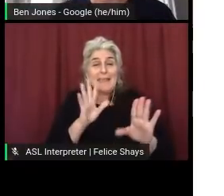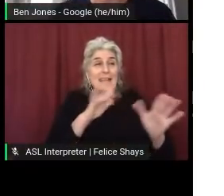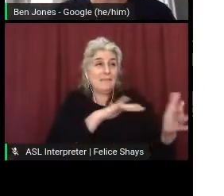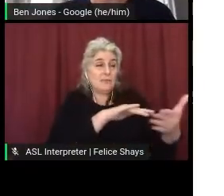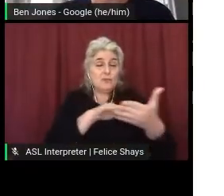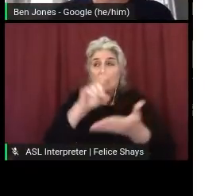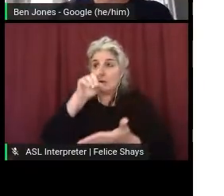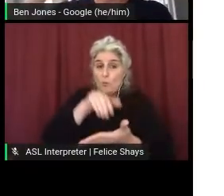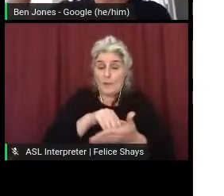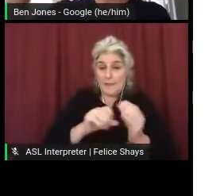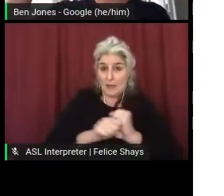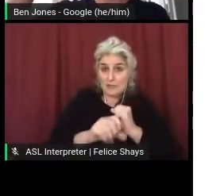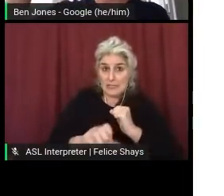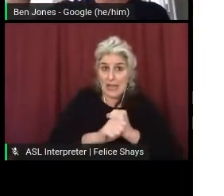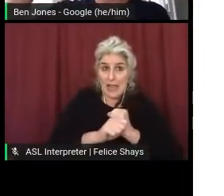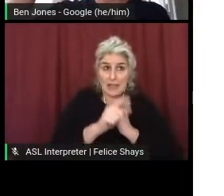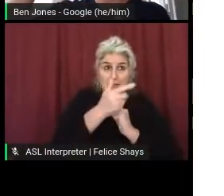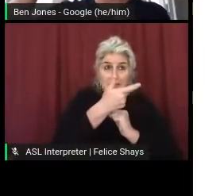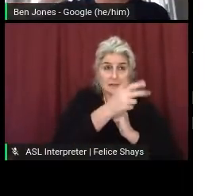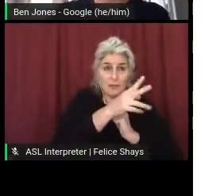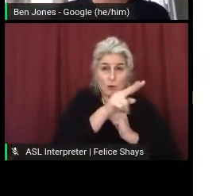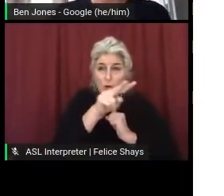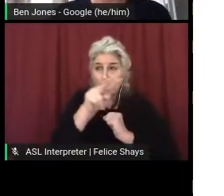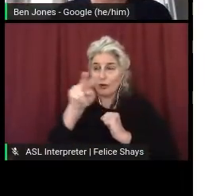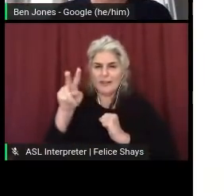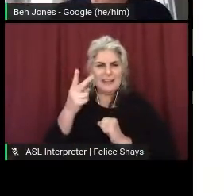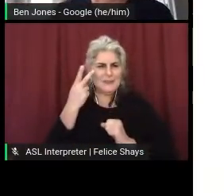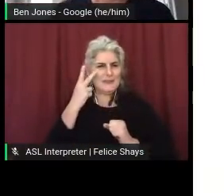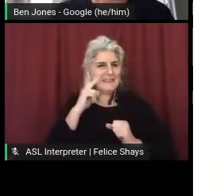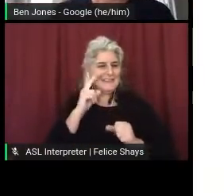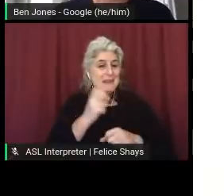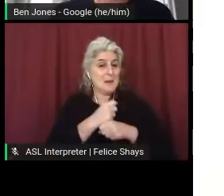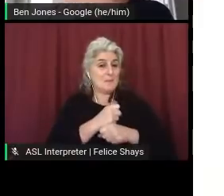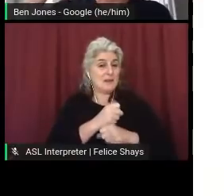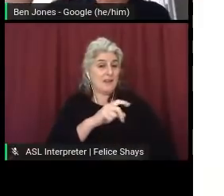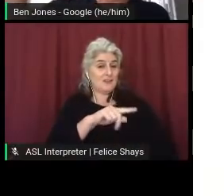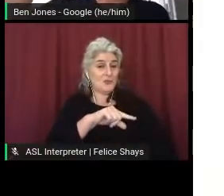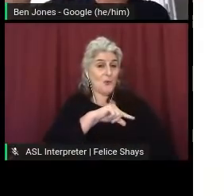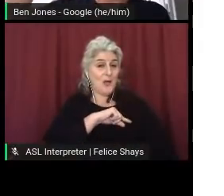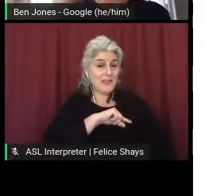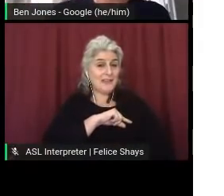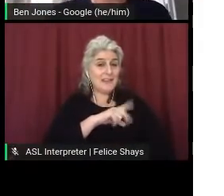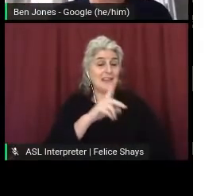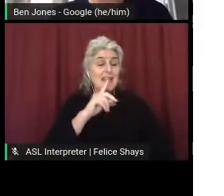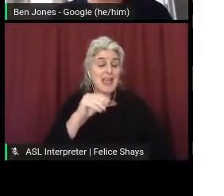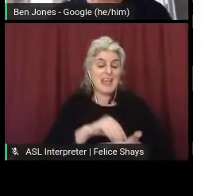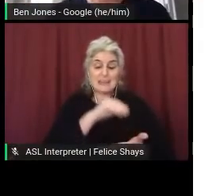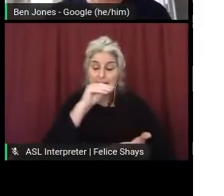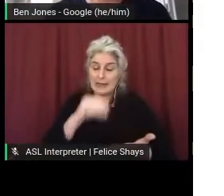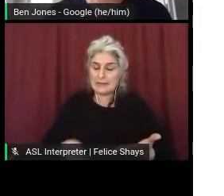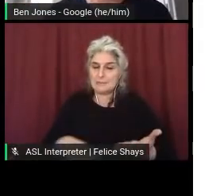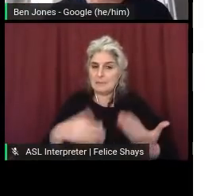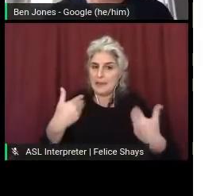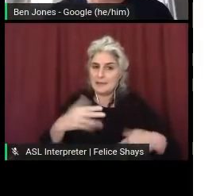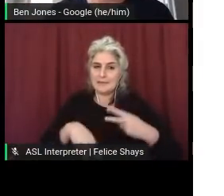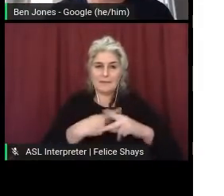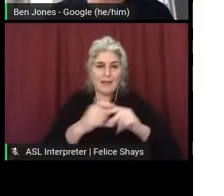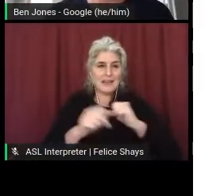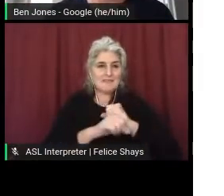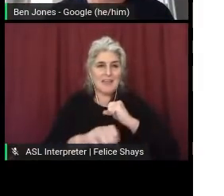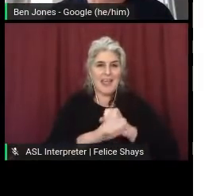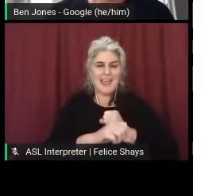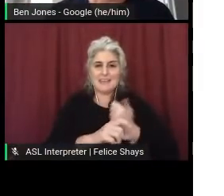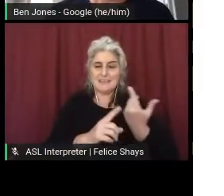ads in a row, the thing that you see is that production quality and expensive high production values are not a differentiator